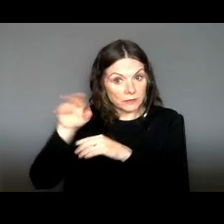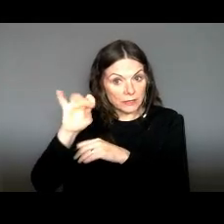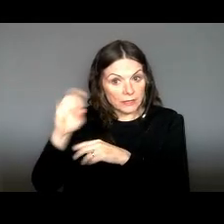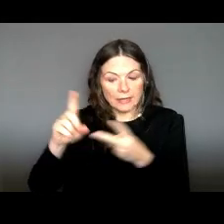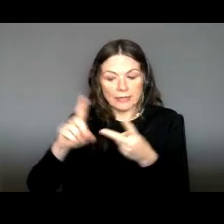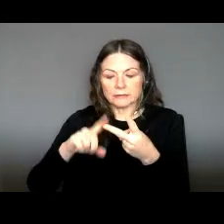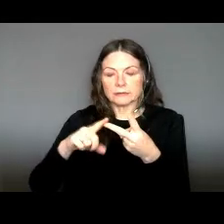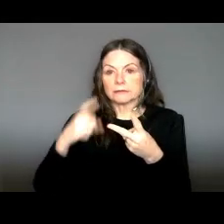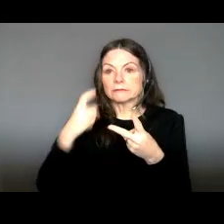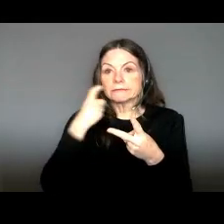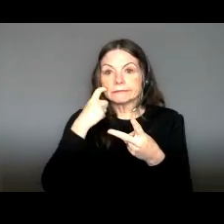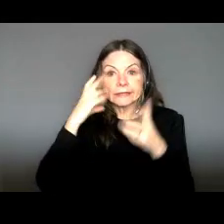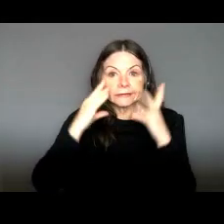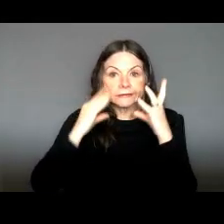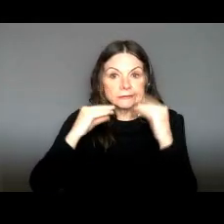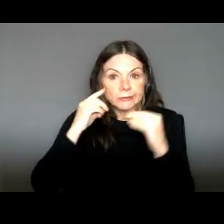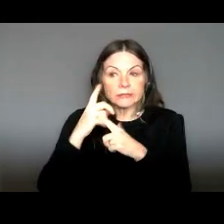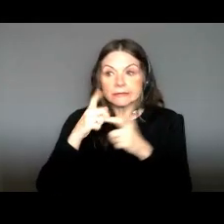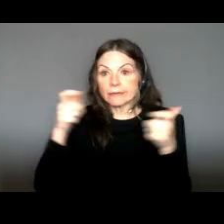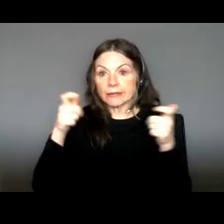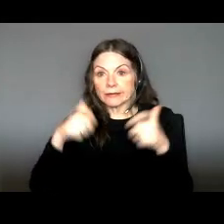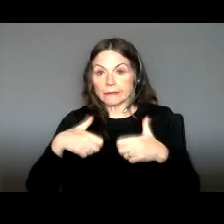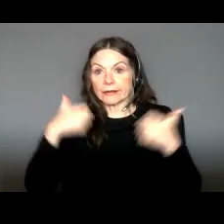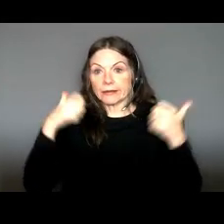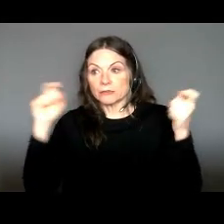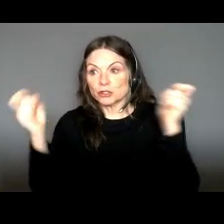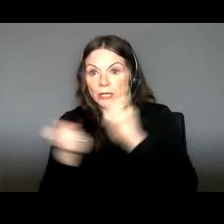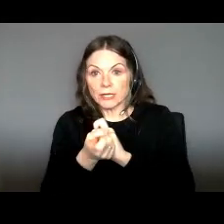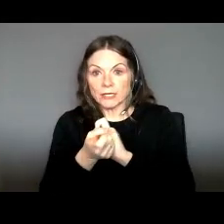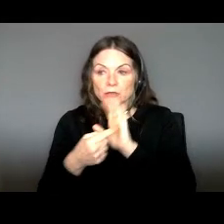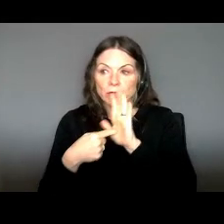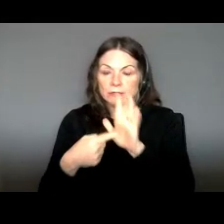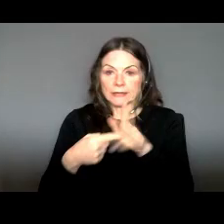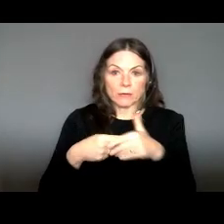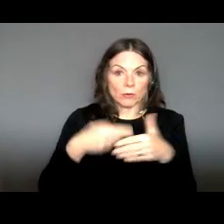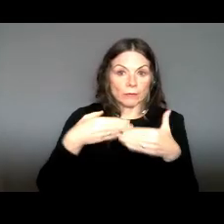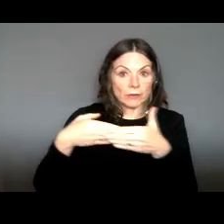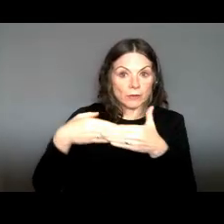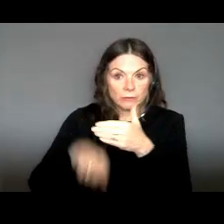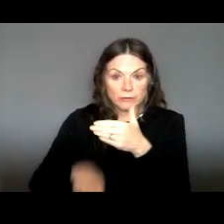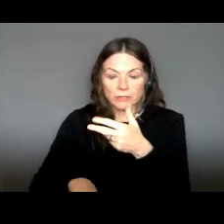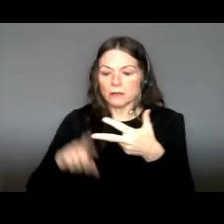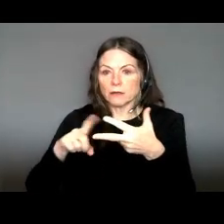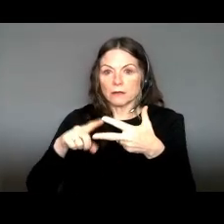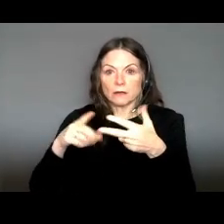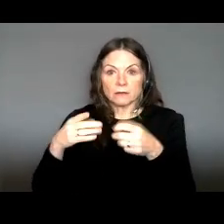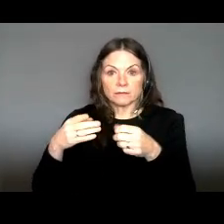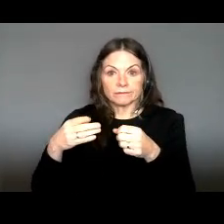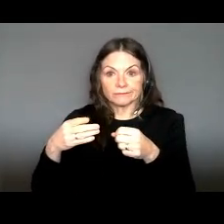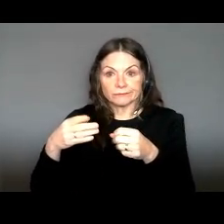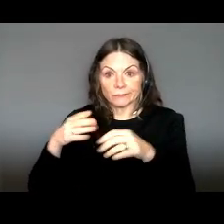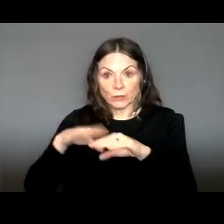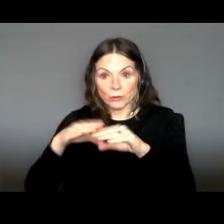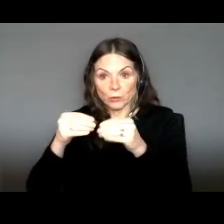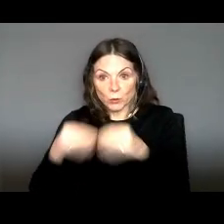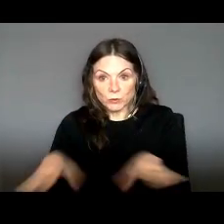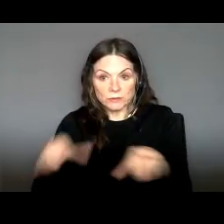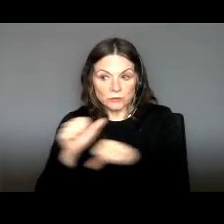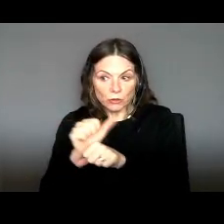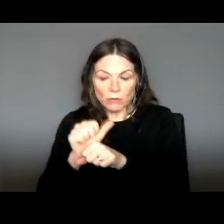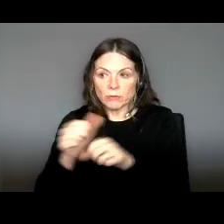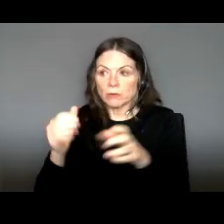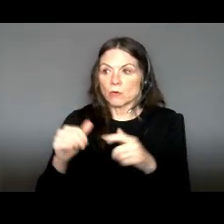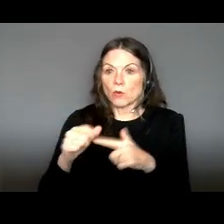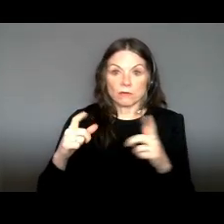you coming to a big life change? Might include having a child, losing a job, or others. And how comfortable do